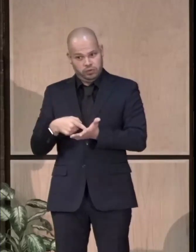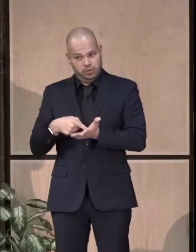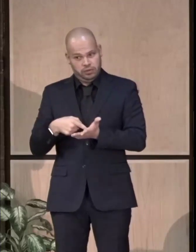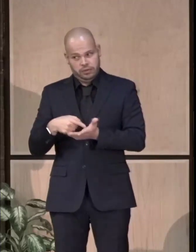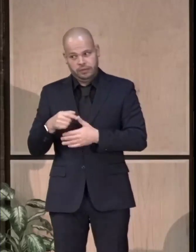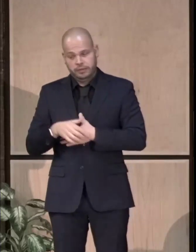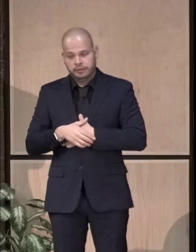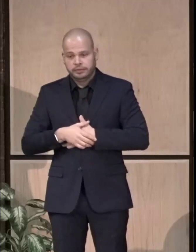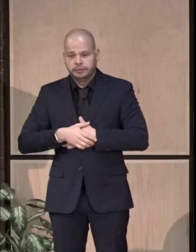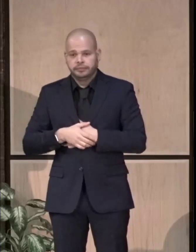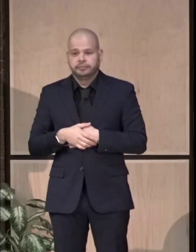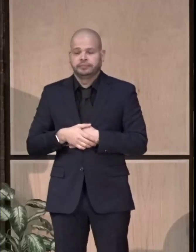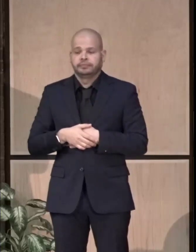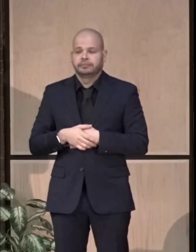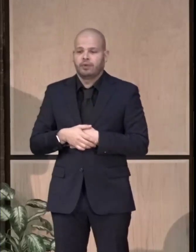And